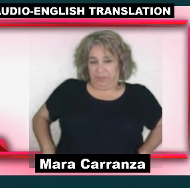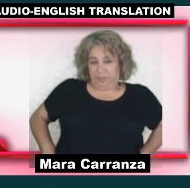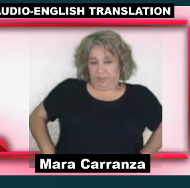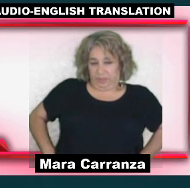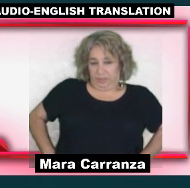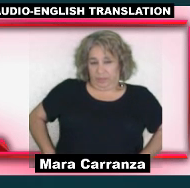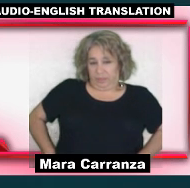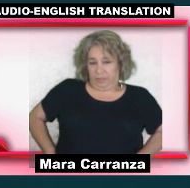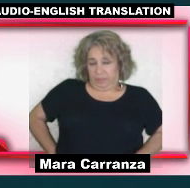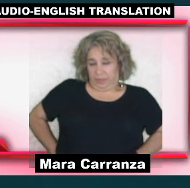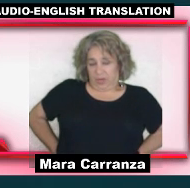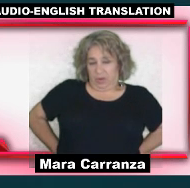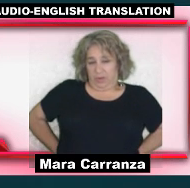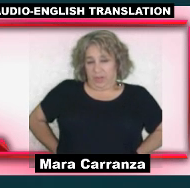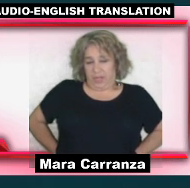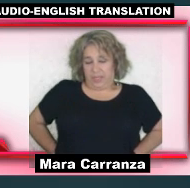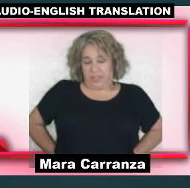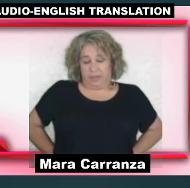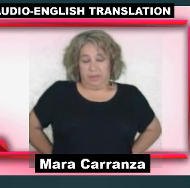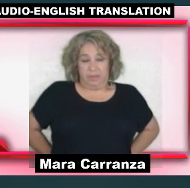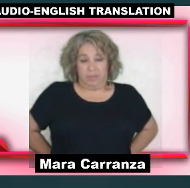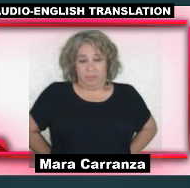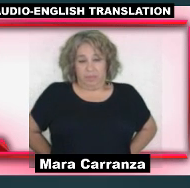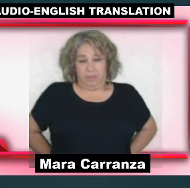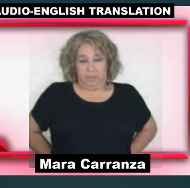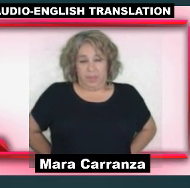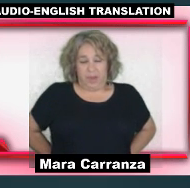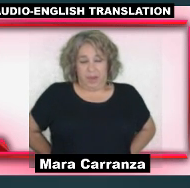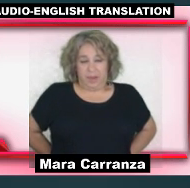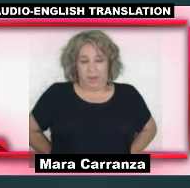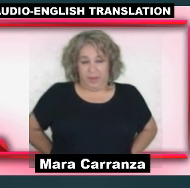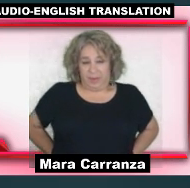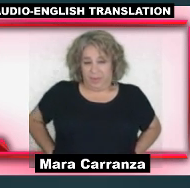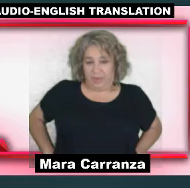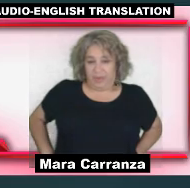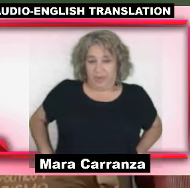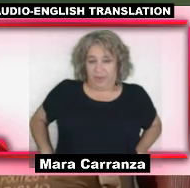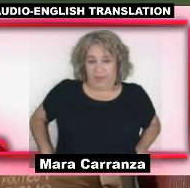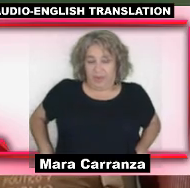Este, empeñada. Or that is